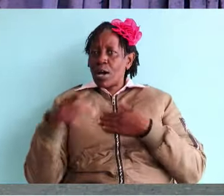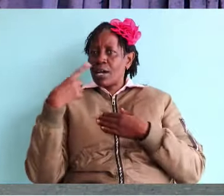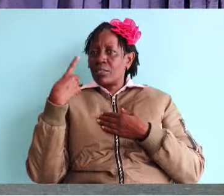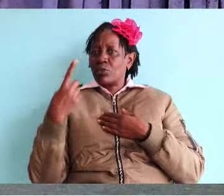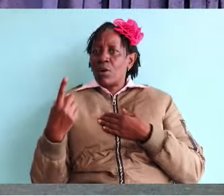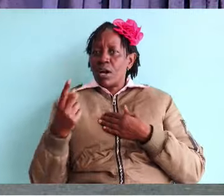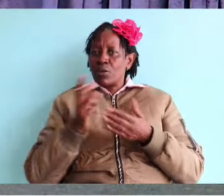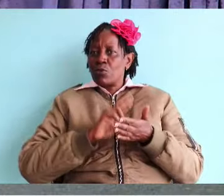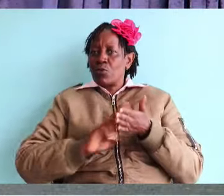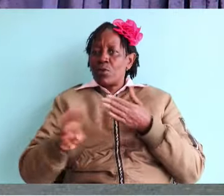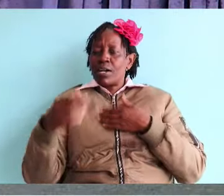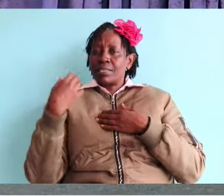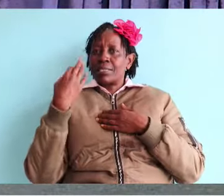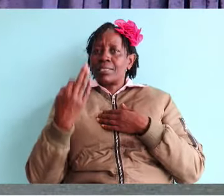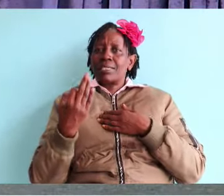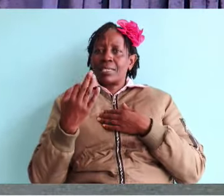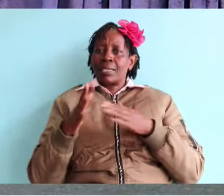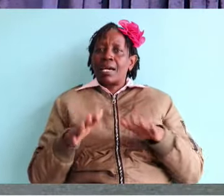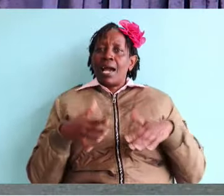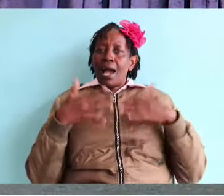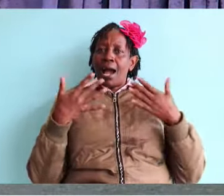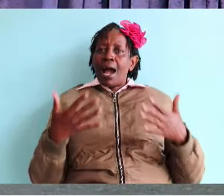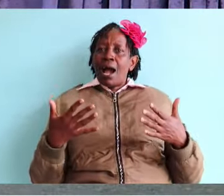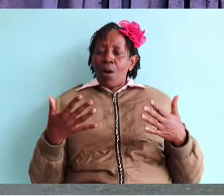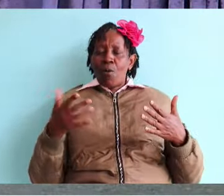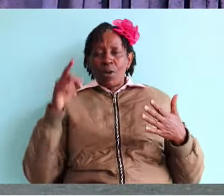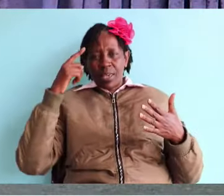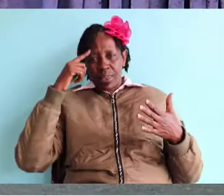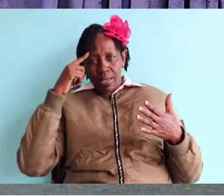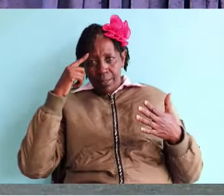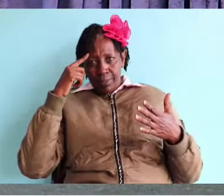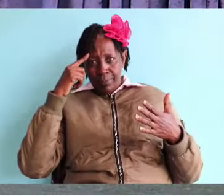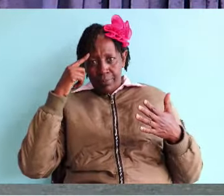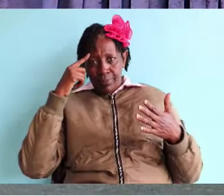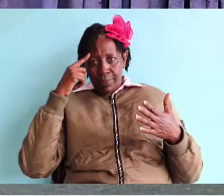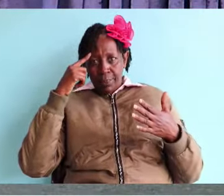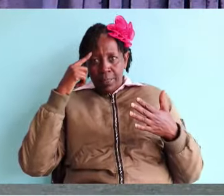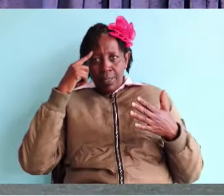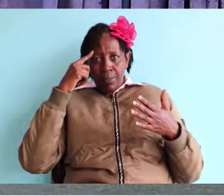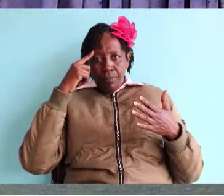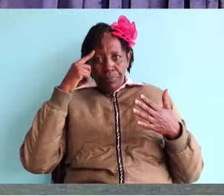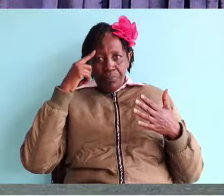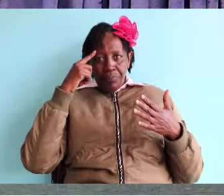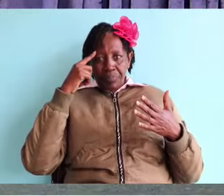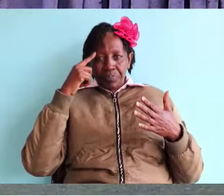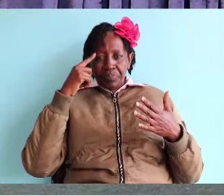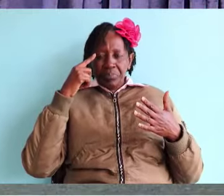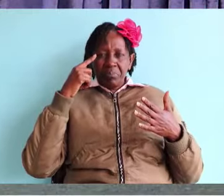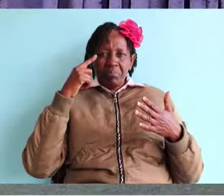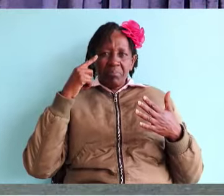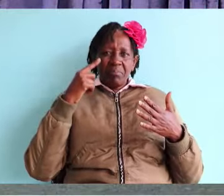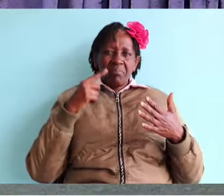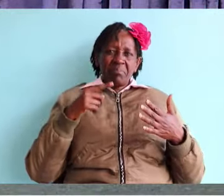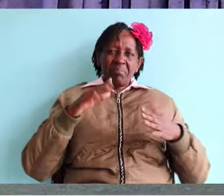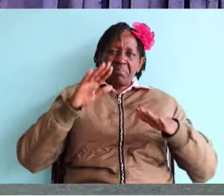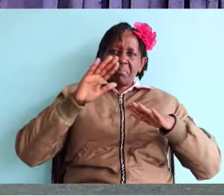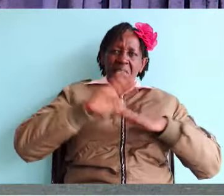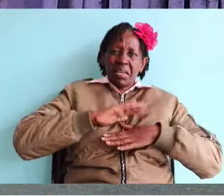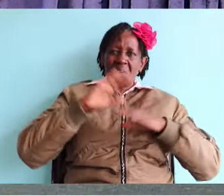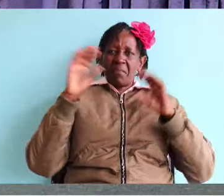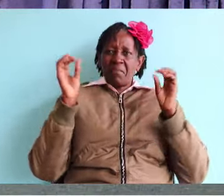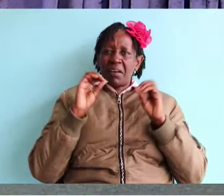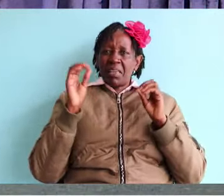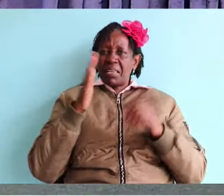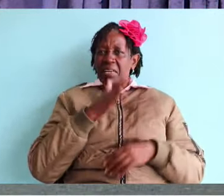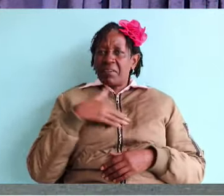3, and that is what we'll be looking at, you know, the dissatisfaction of the Ephraimites. But